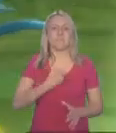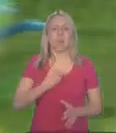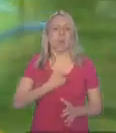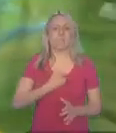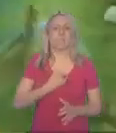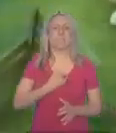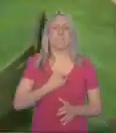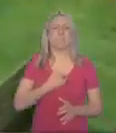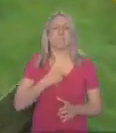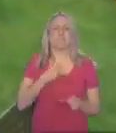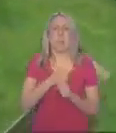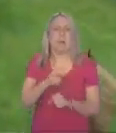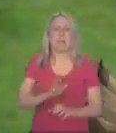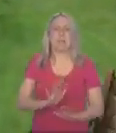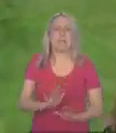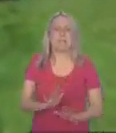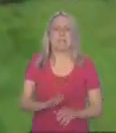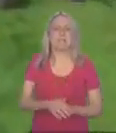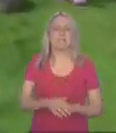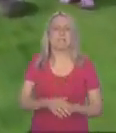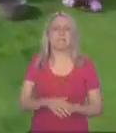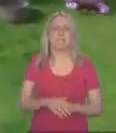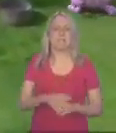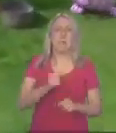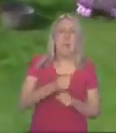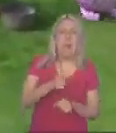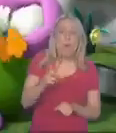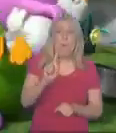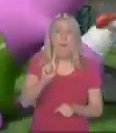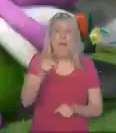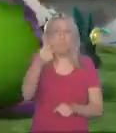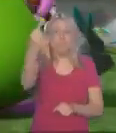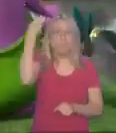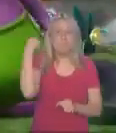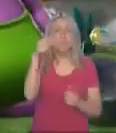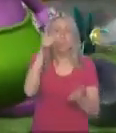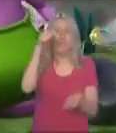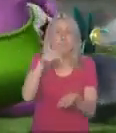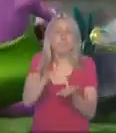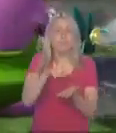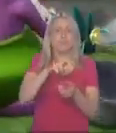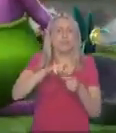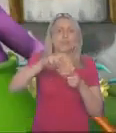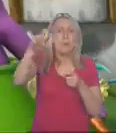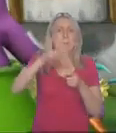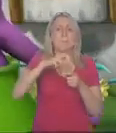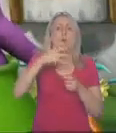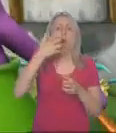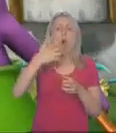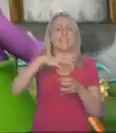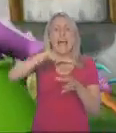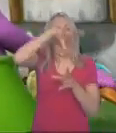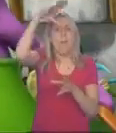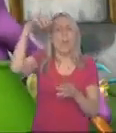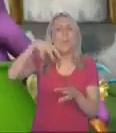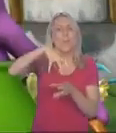Oh, yeah, that probably was my fault. But it was just a one-off. A one-off? What about the time you took us for